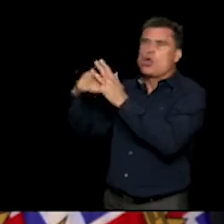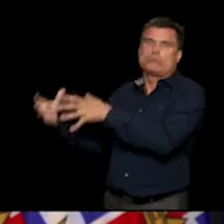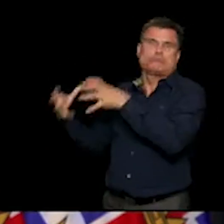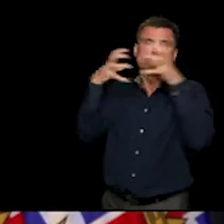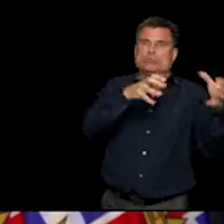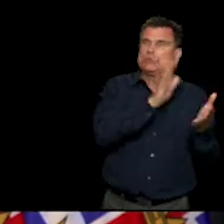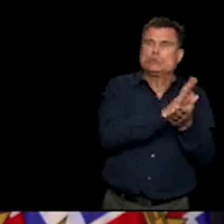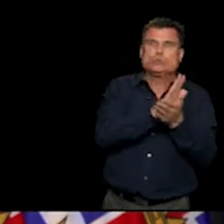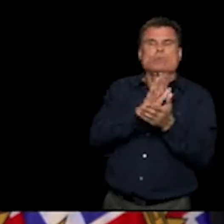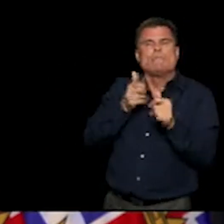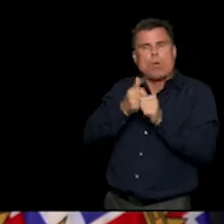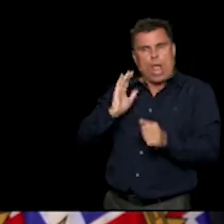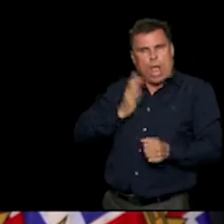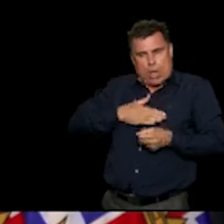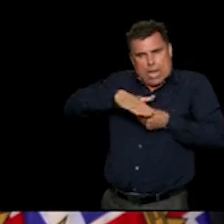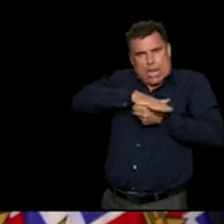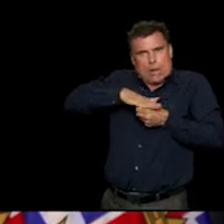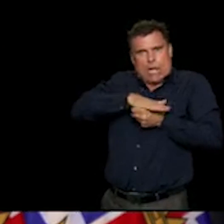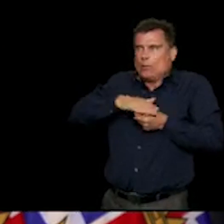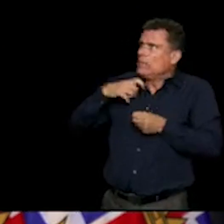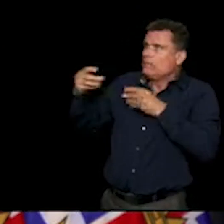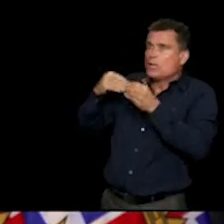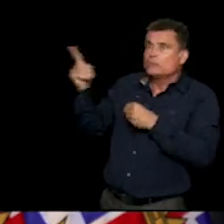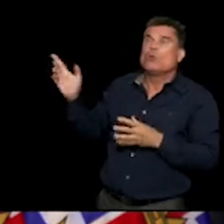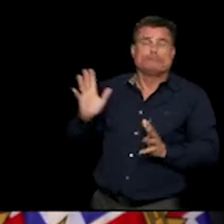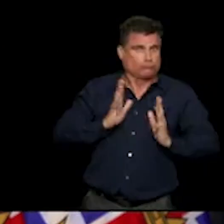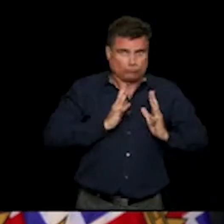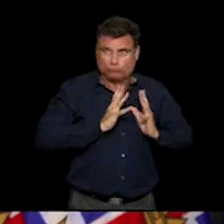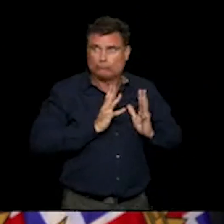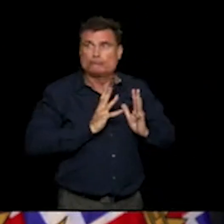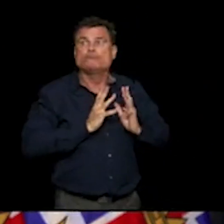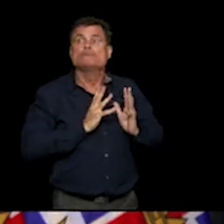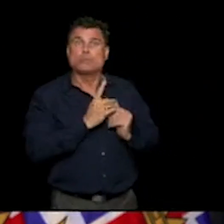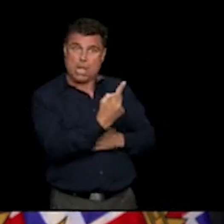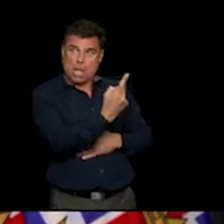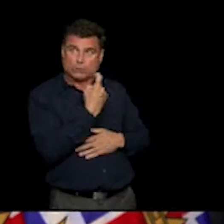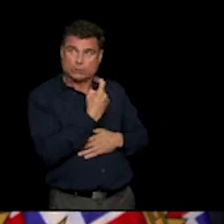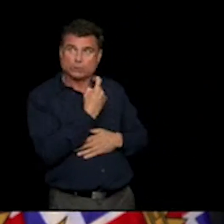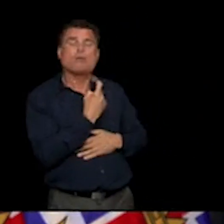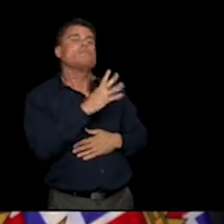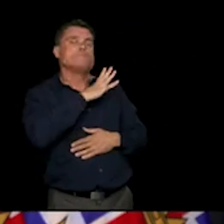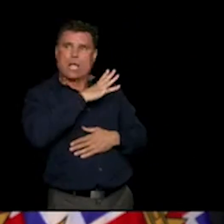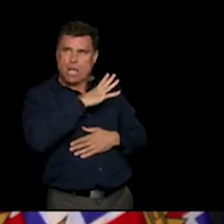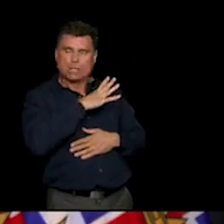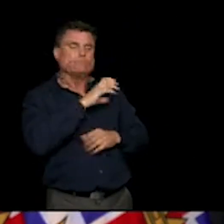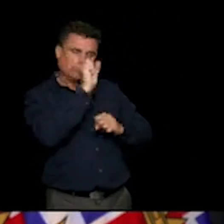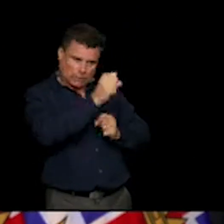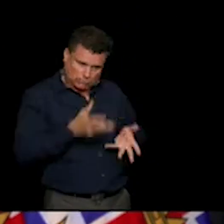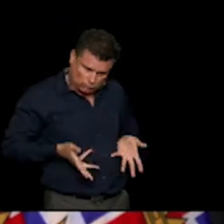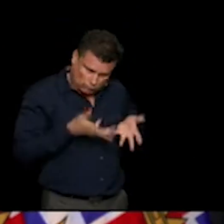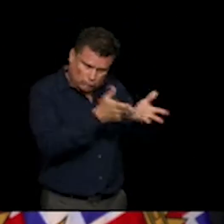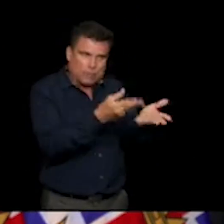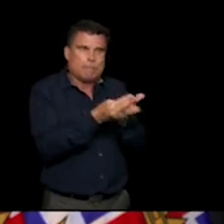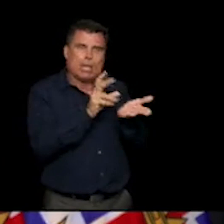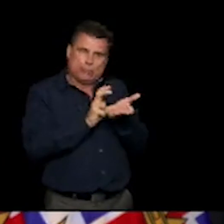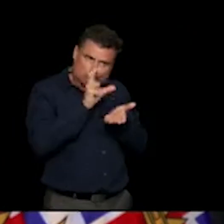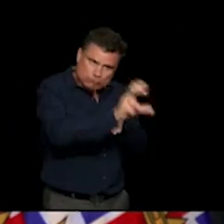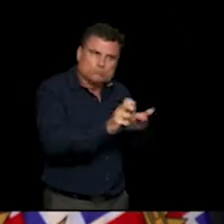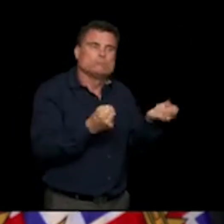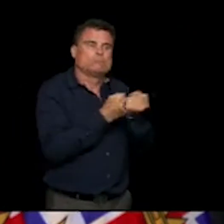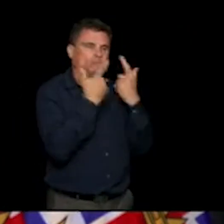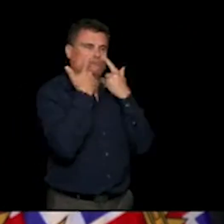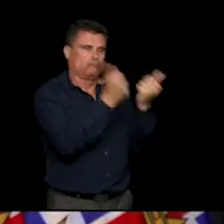is delivered a little bit differently. So I think you'll see many districts in Metro Vancouver, for